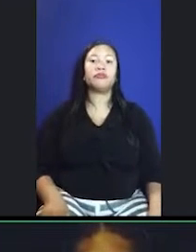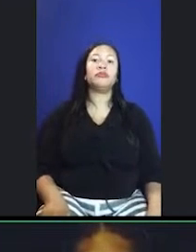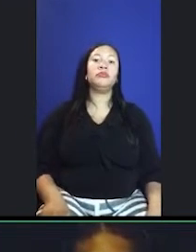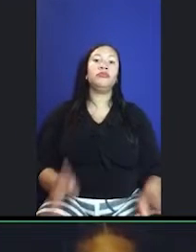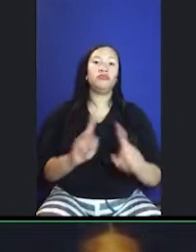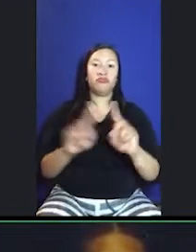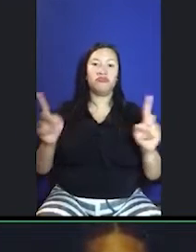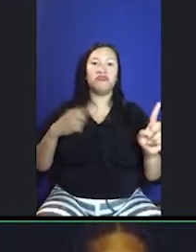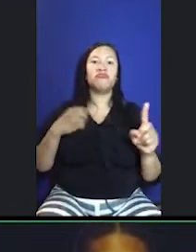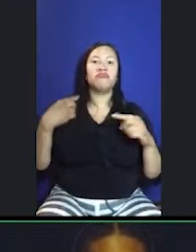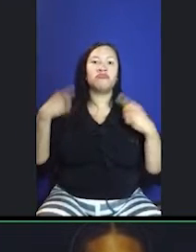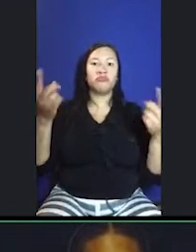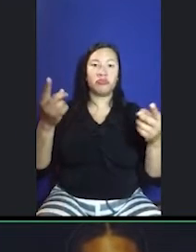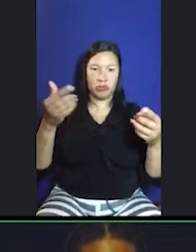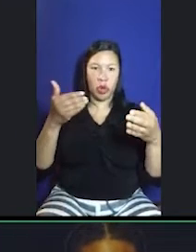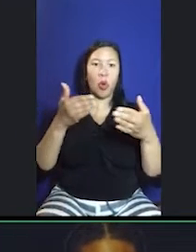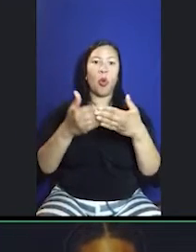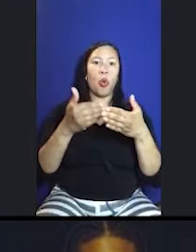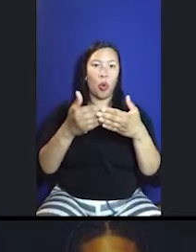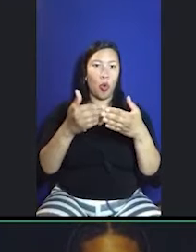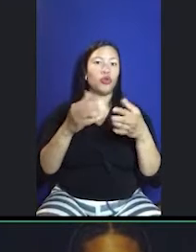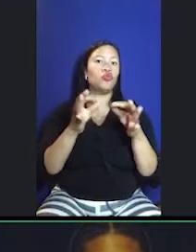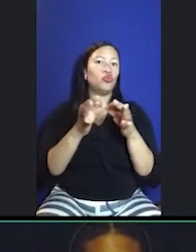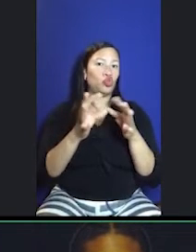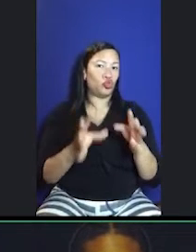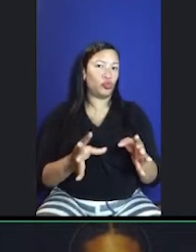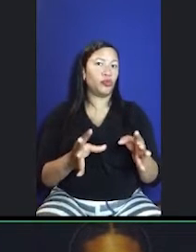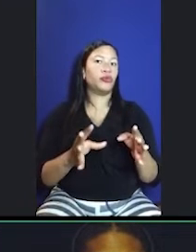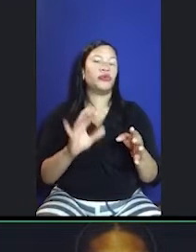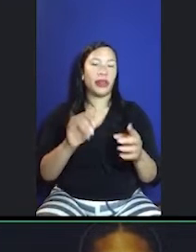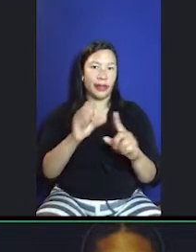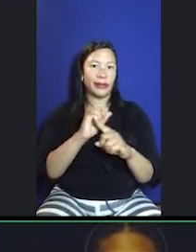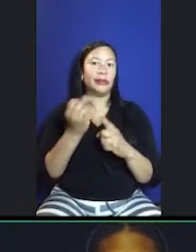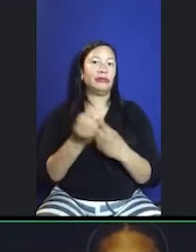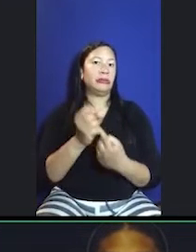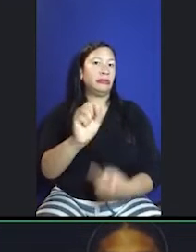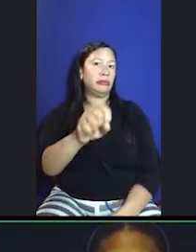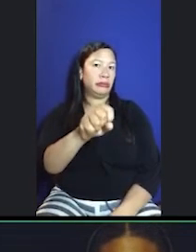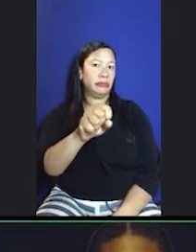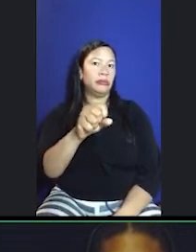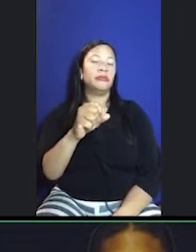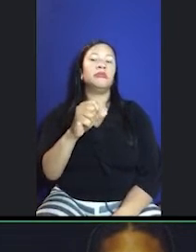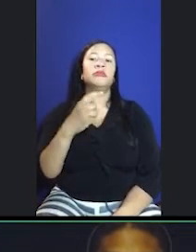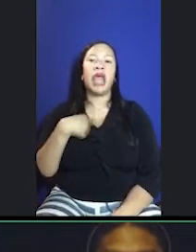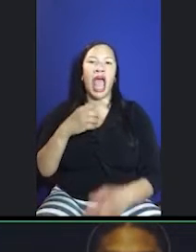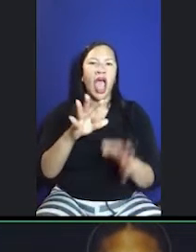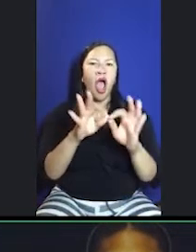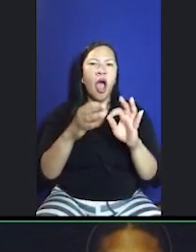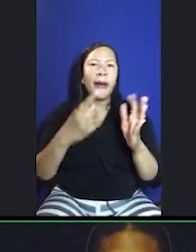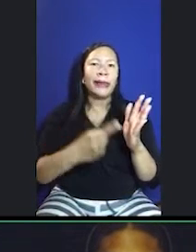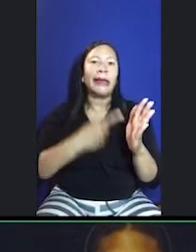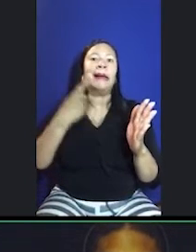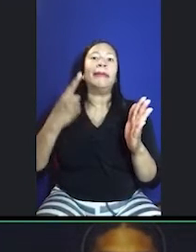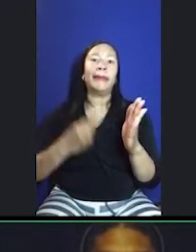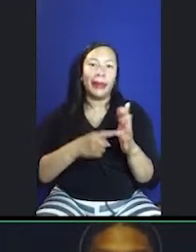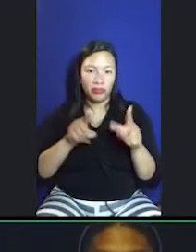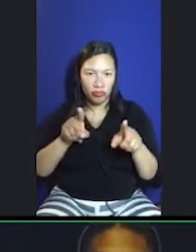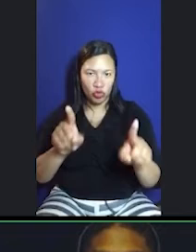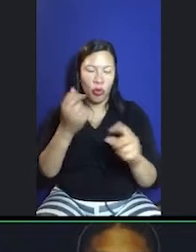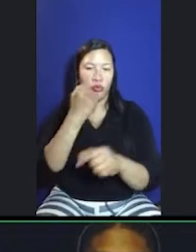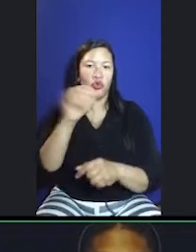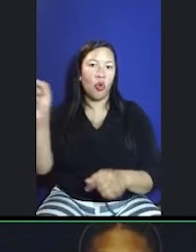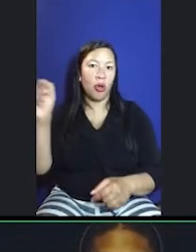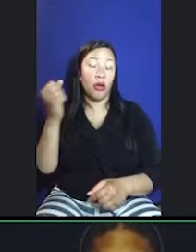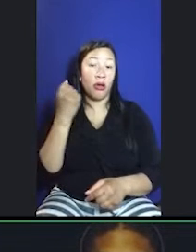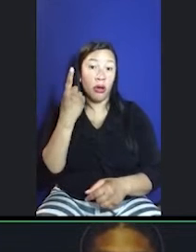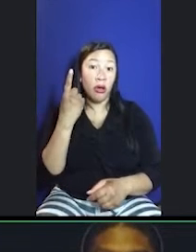close to interpreters in those ways, and I have interpreted sometimes at some protests, but I believe